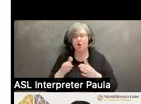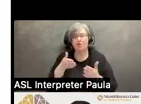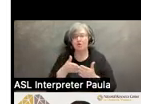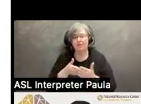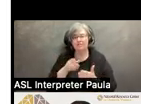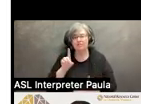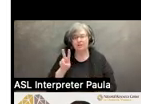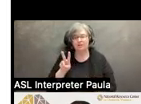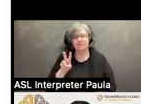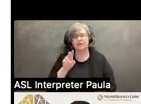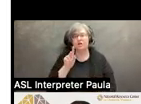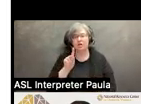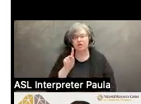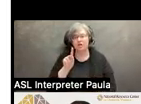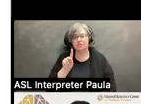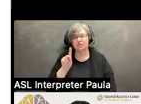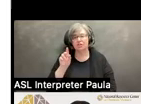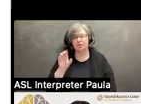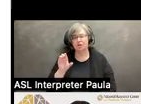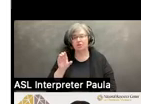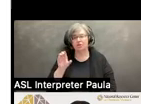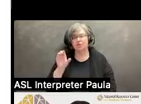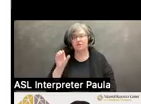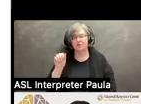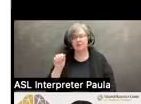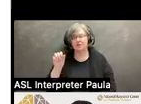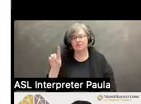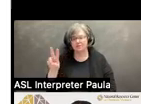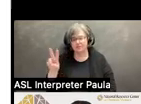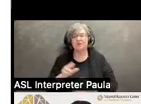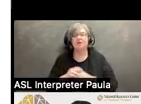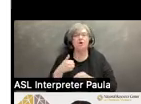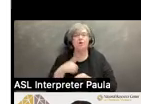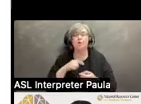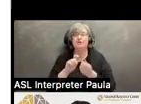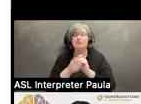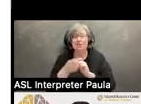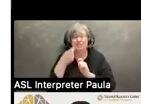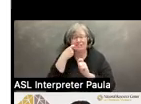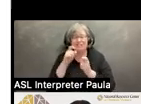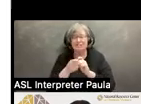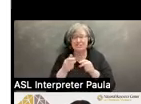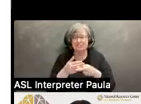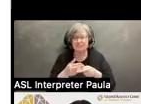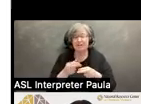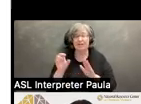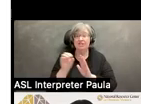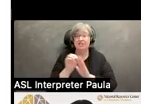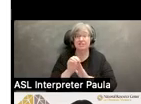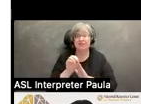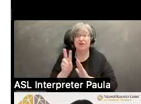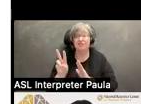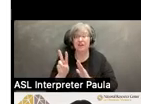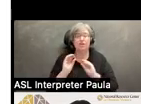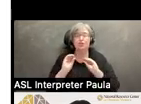just changed our name this week to 0V, which is Kentucky United Against Violence. So Lavon had the surprise look there on